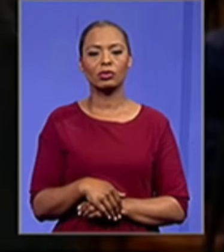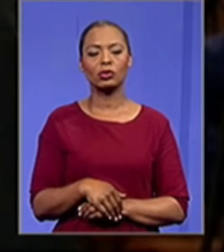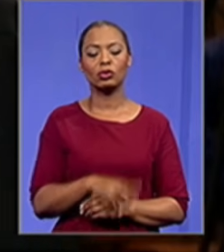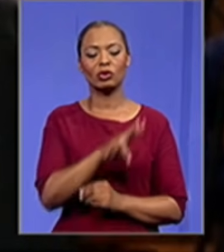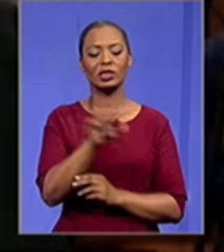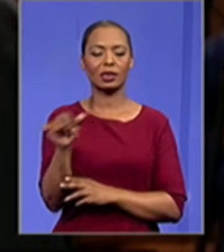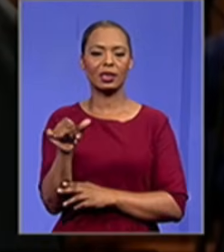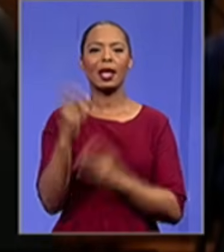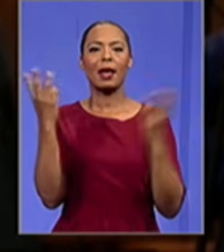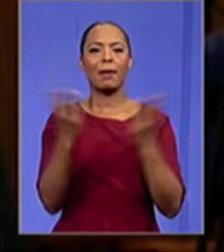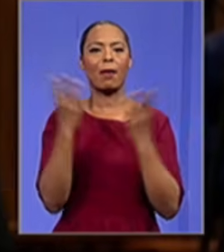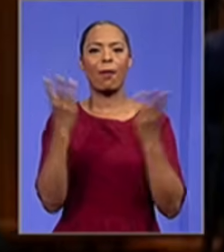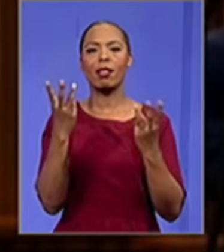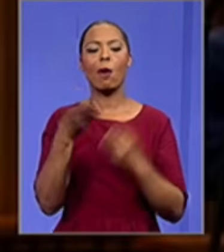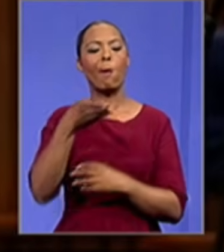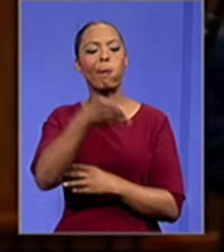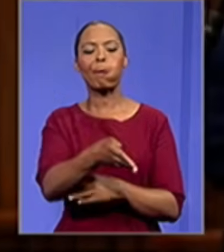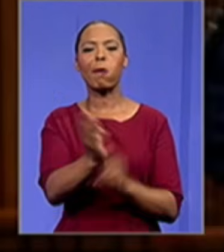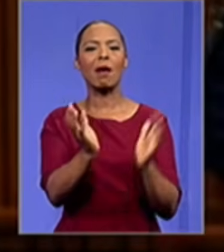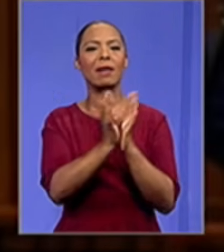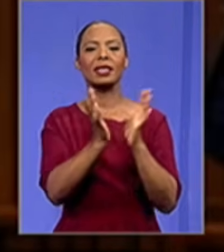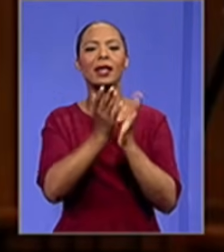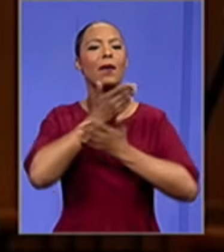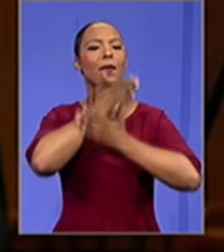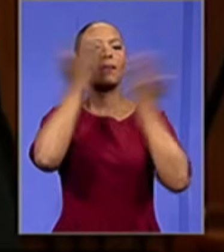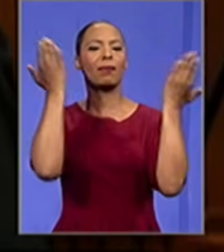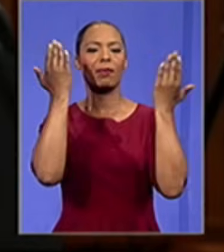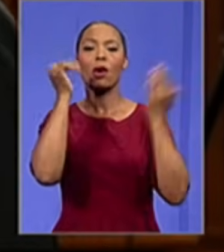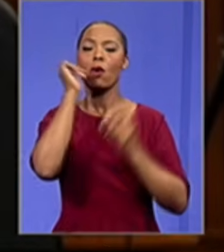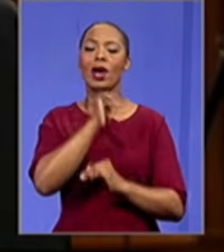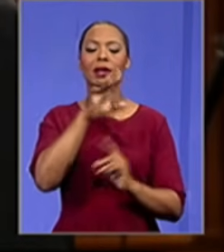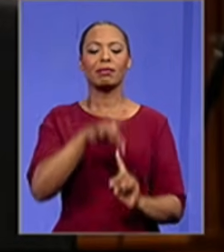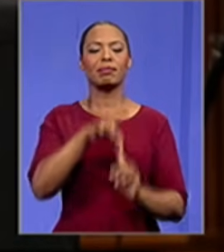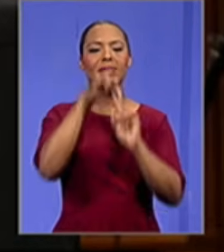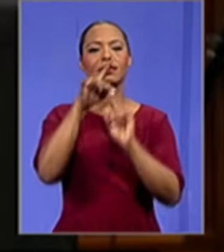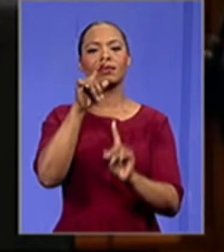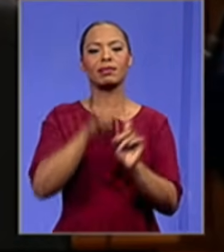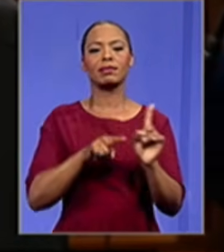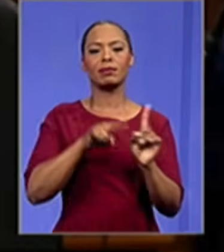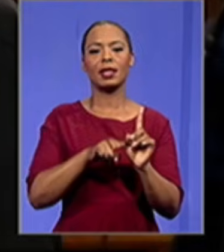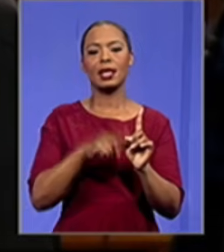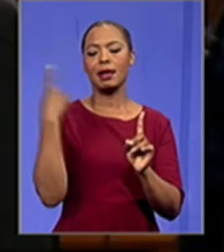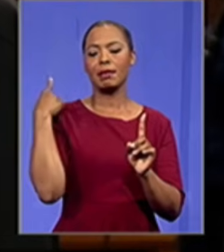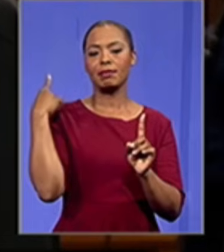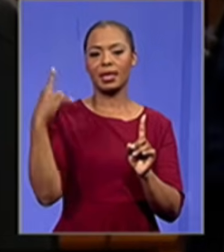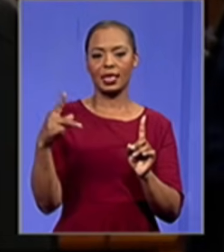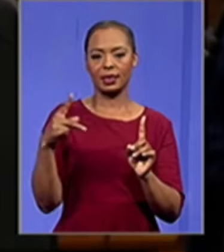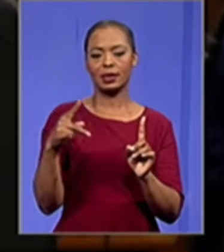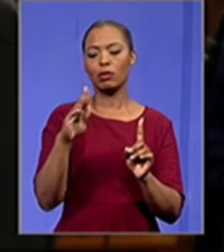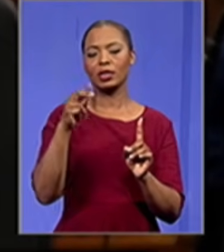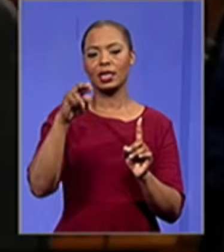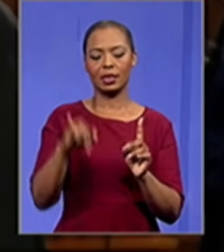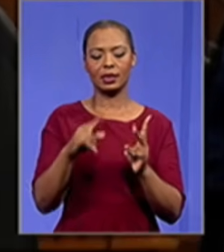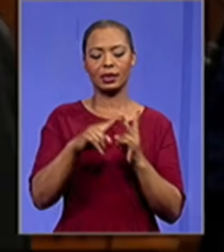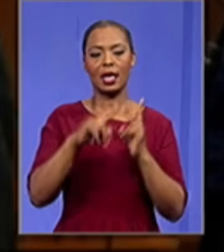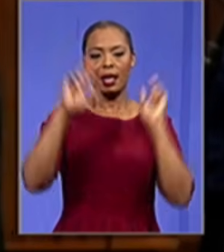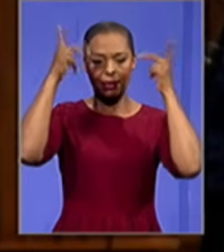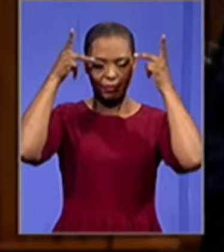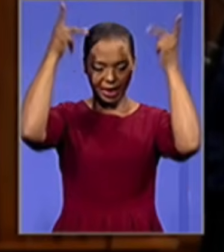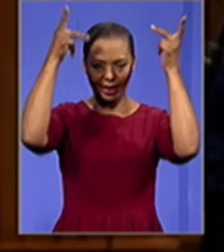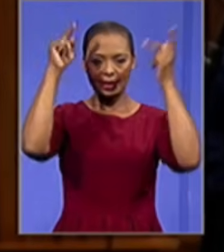missing and 2 are expressly recorded. That's Princess Tembi and Prince Mbonisi. Well, they are